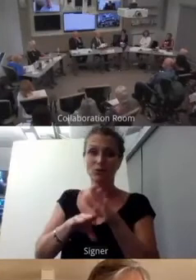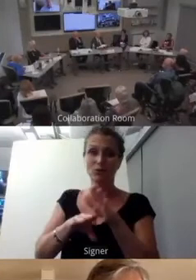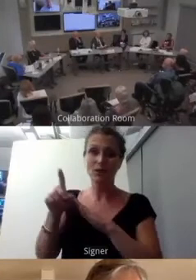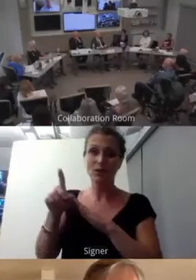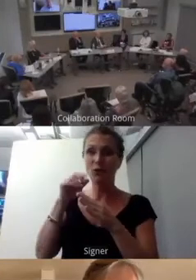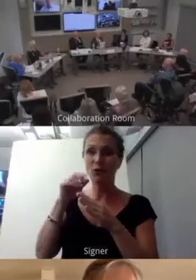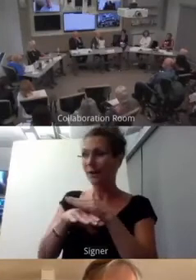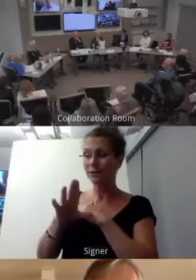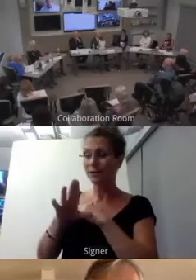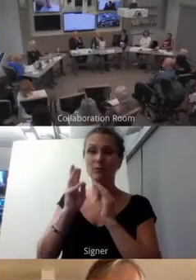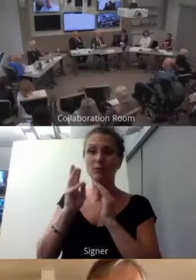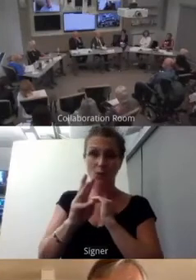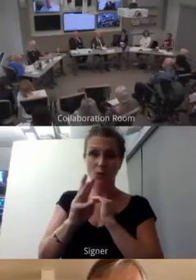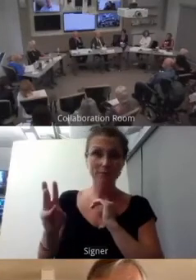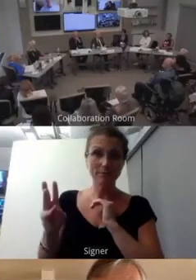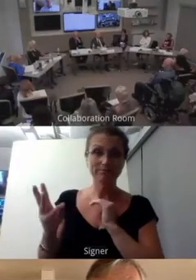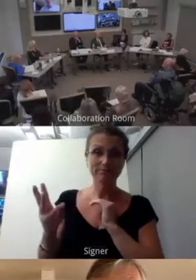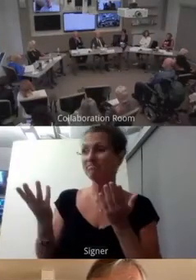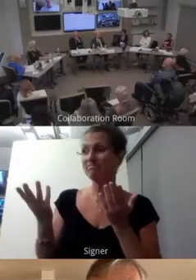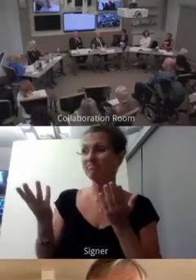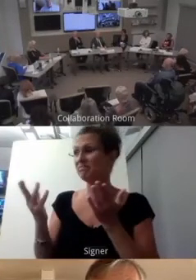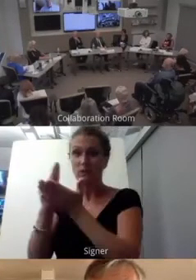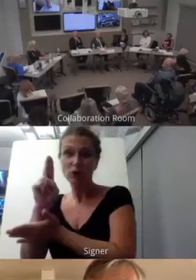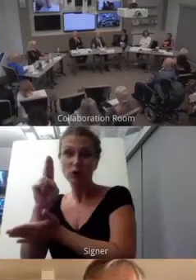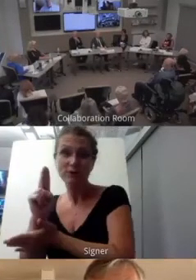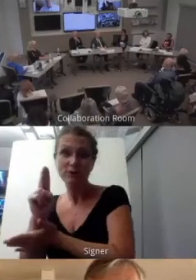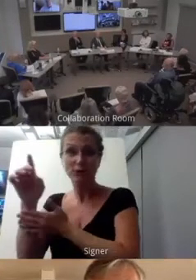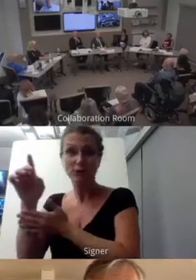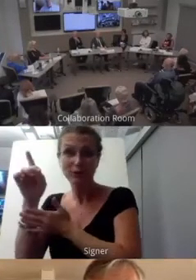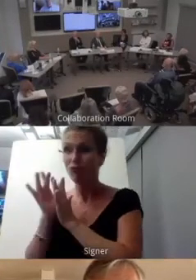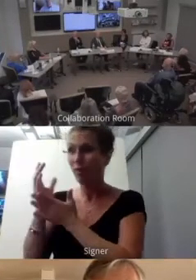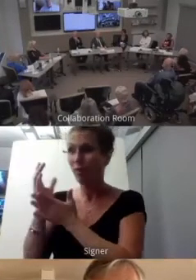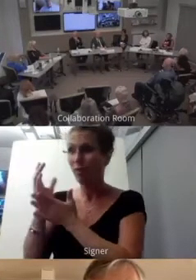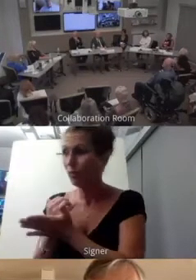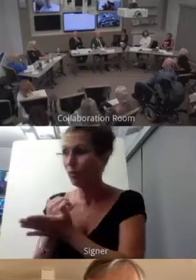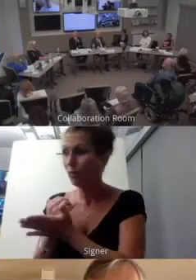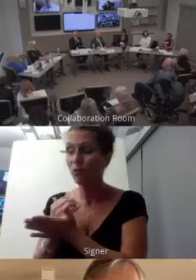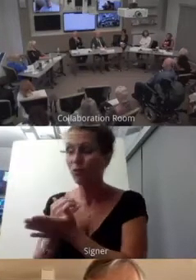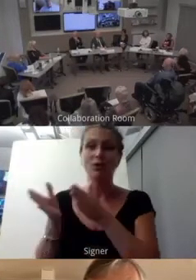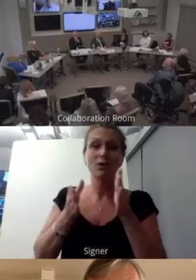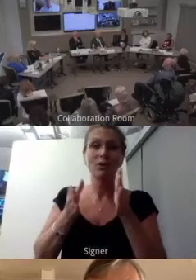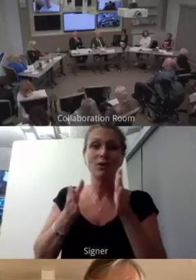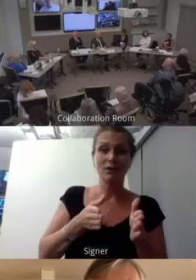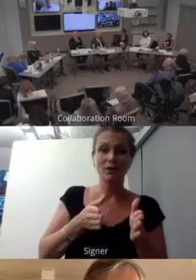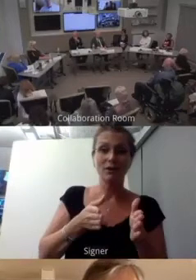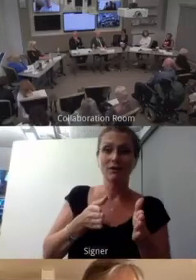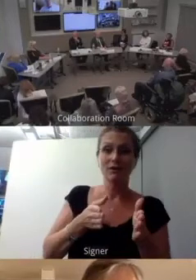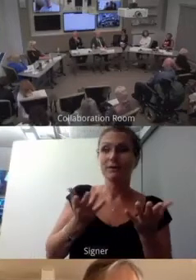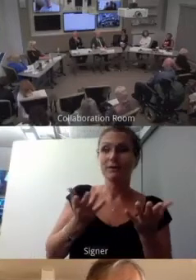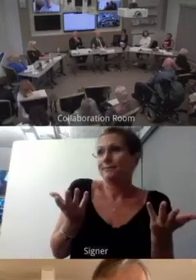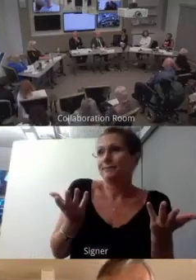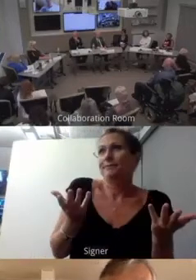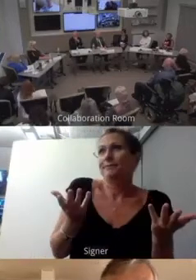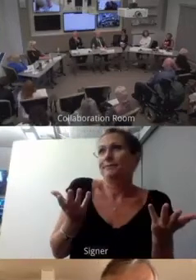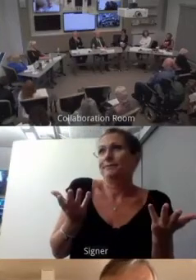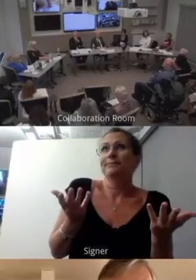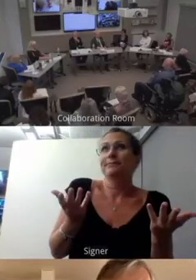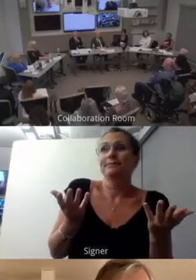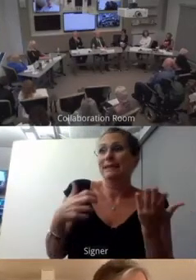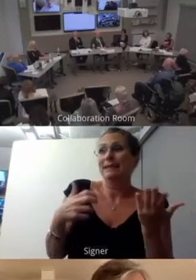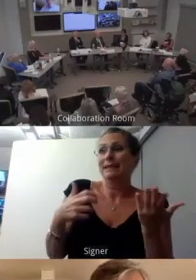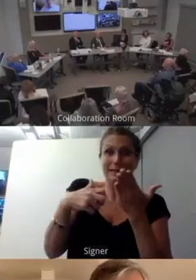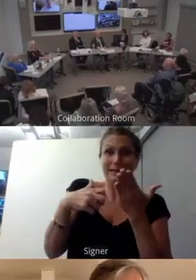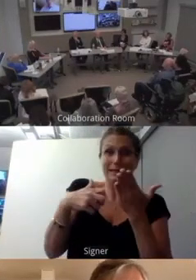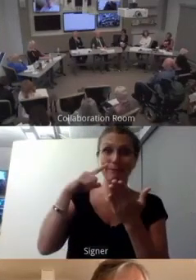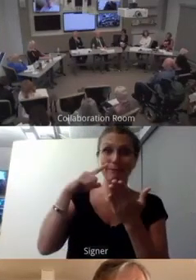universities, whether it's at kiosks at your, where you buy your tickets at the airport, whether it's the phone